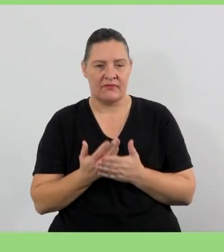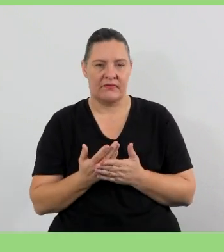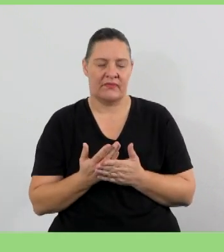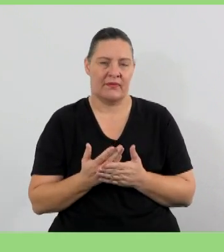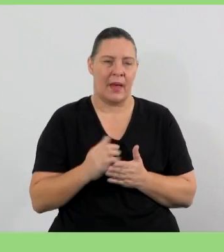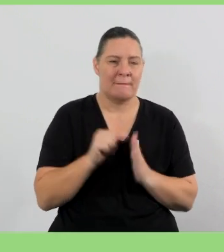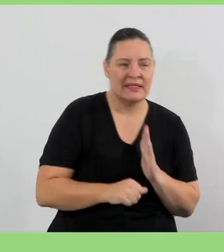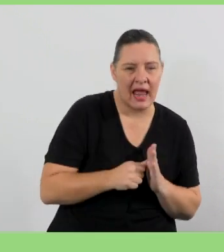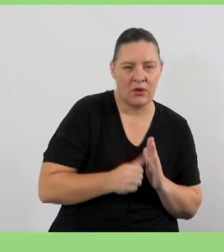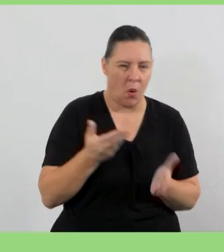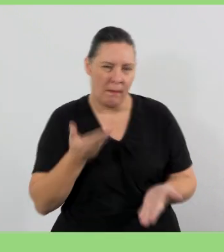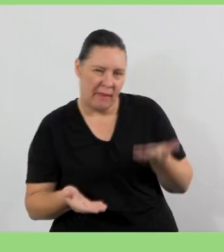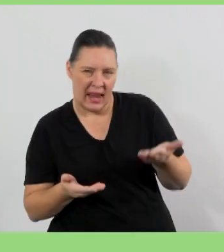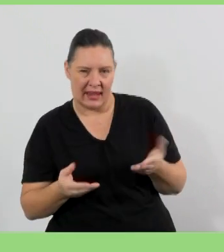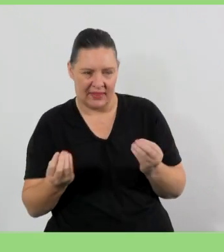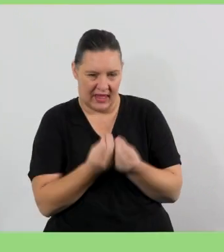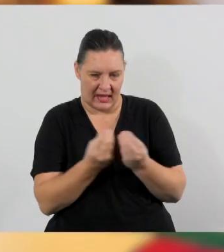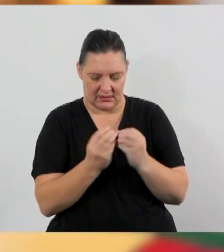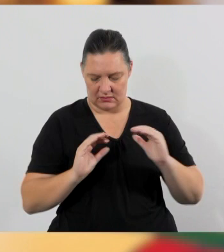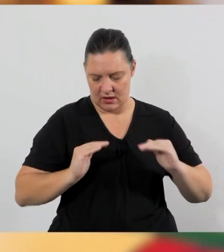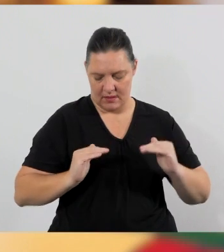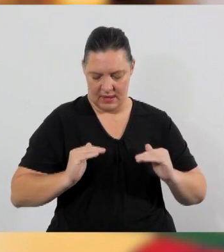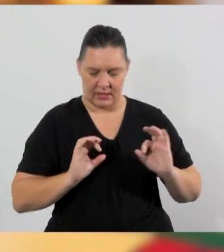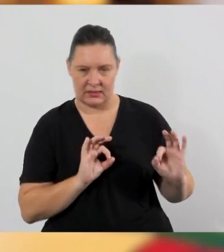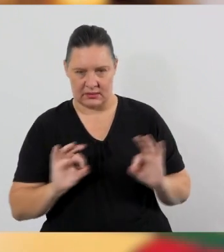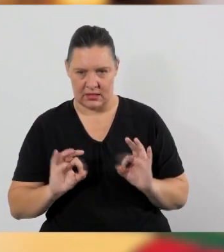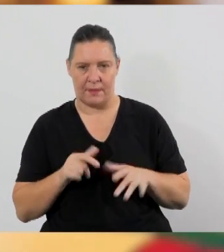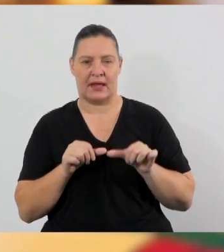or balancing something at a certain rate or level, that is referred to